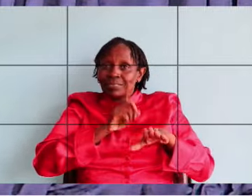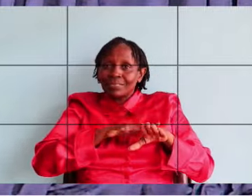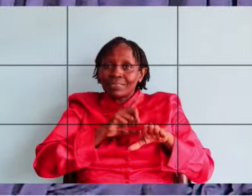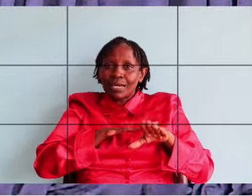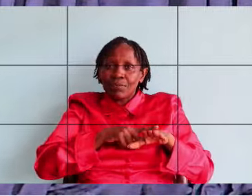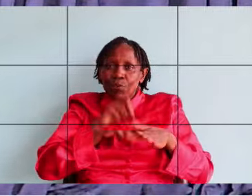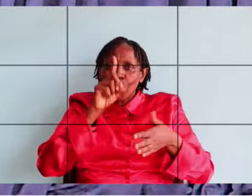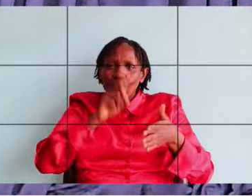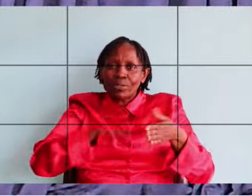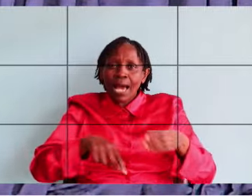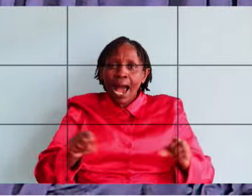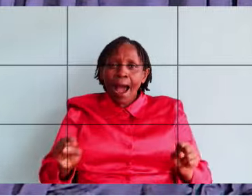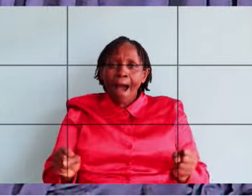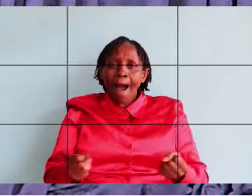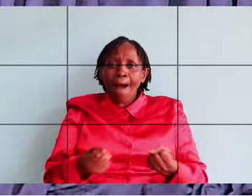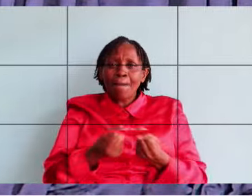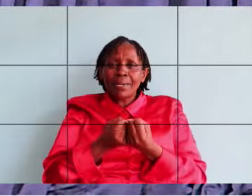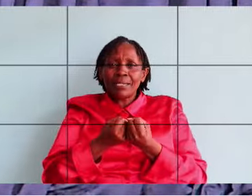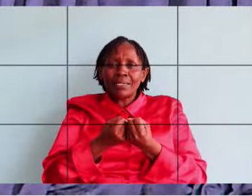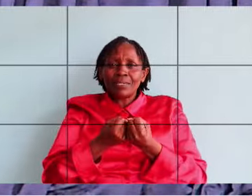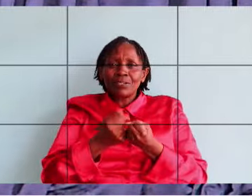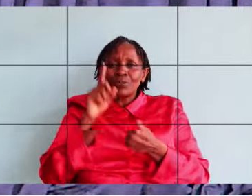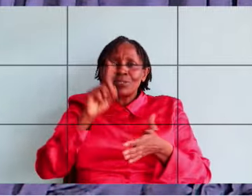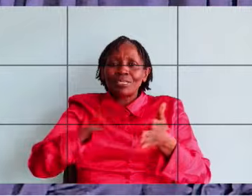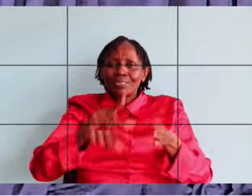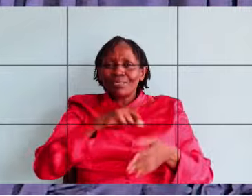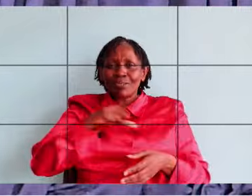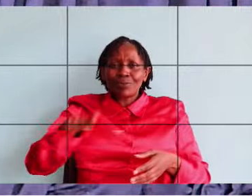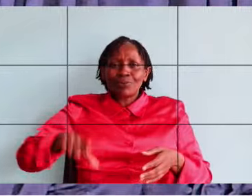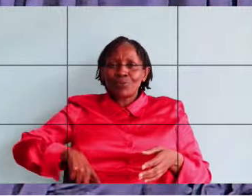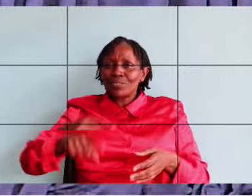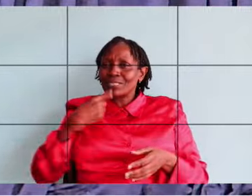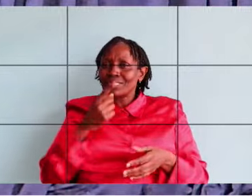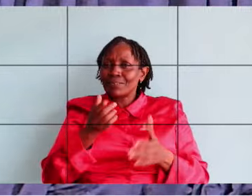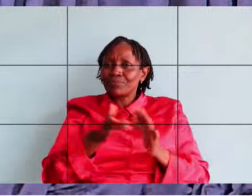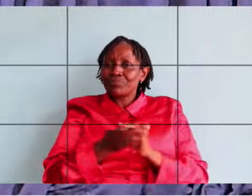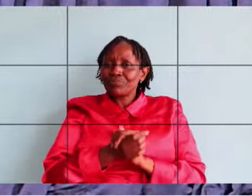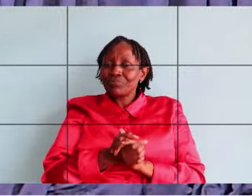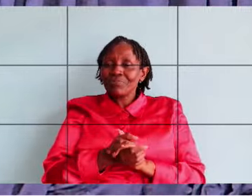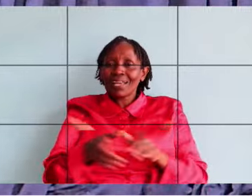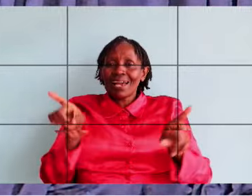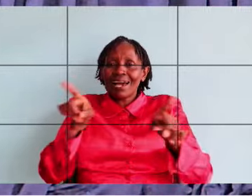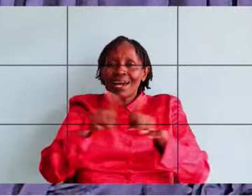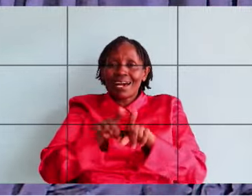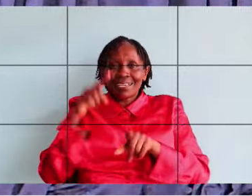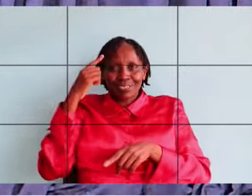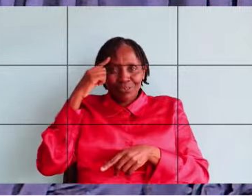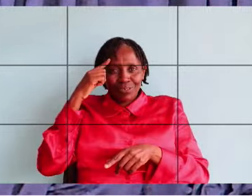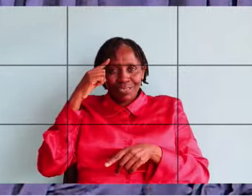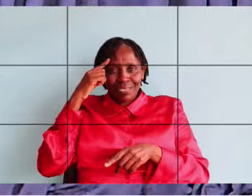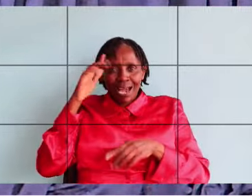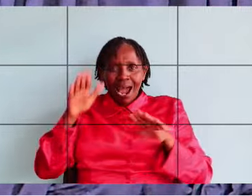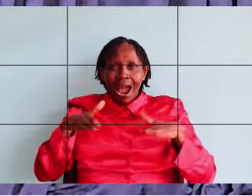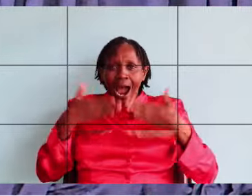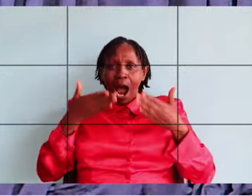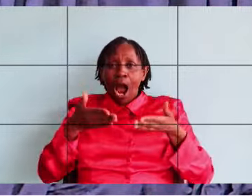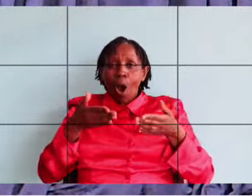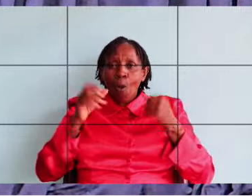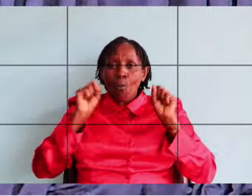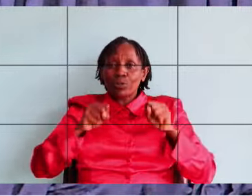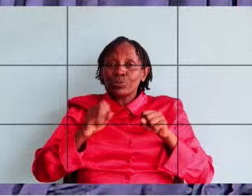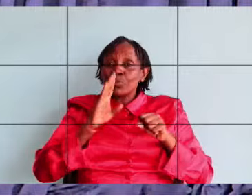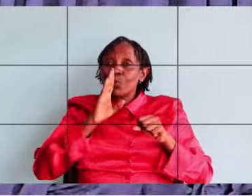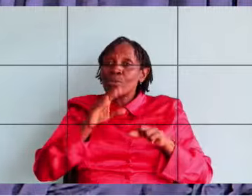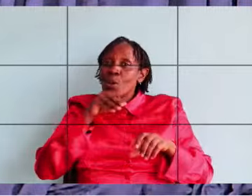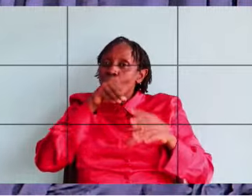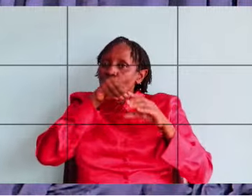it that is happening, and what is the Lord saying? And as we think about how we can be positioned for the promise of God